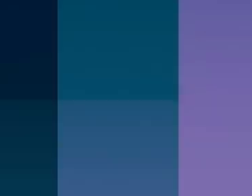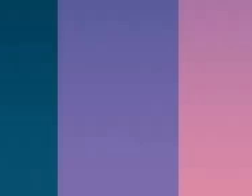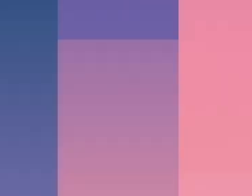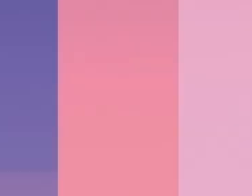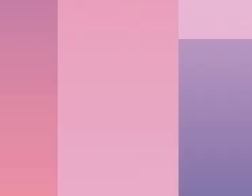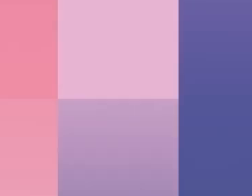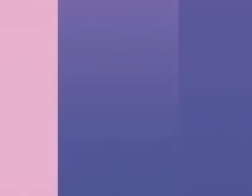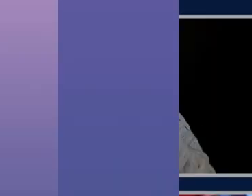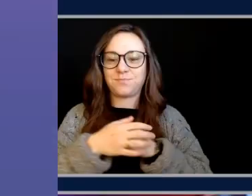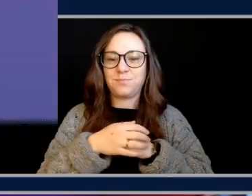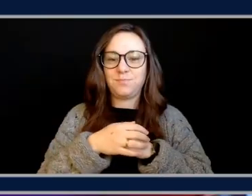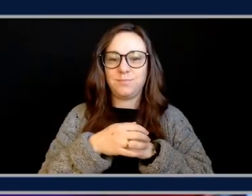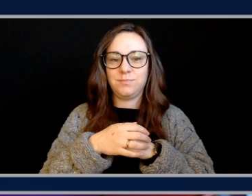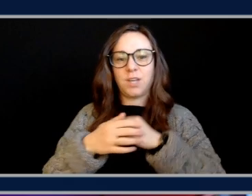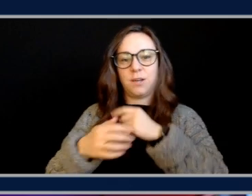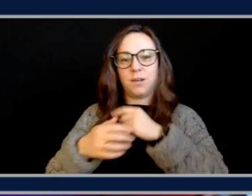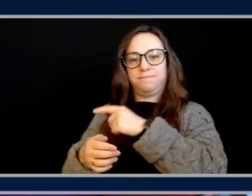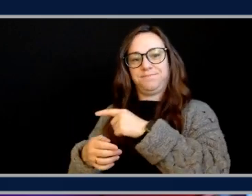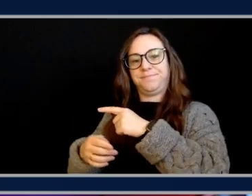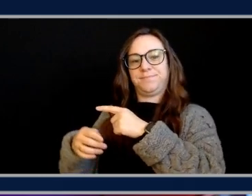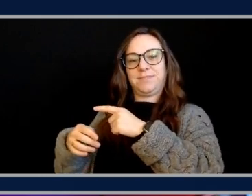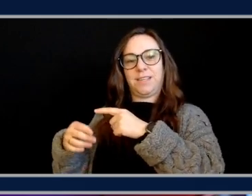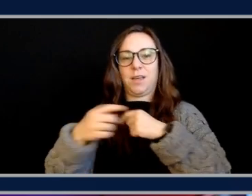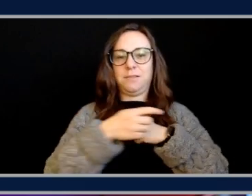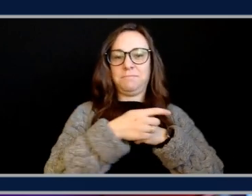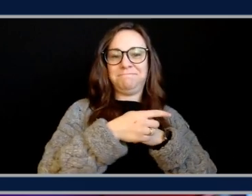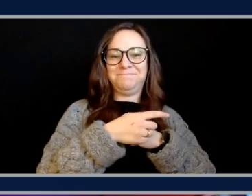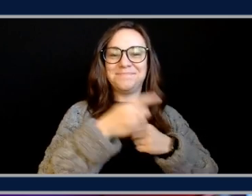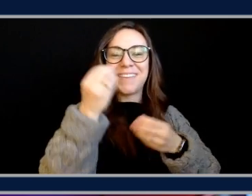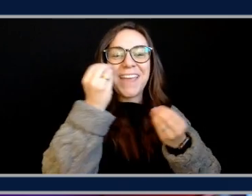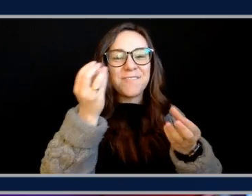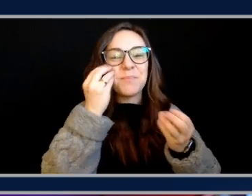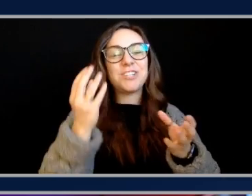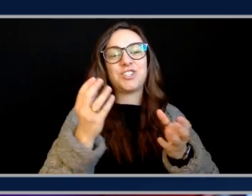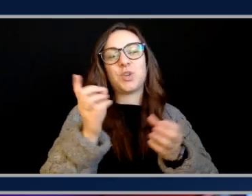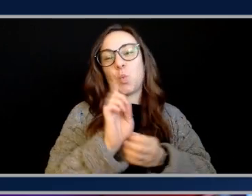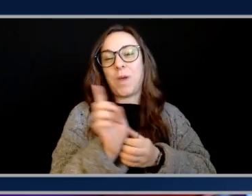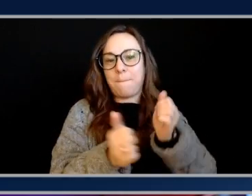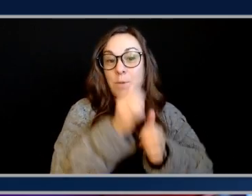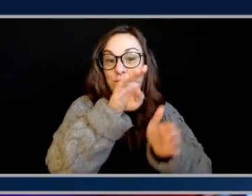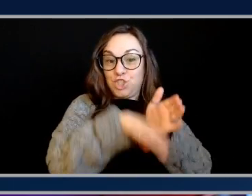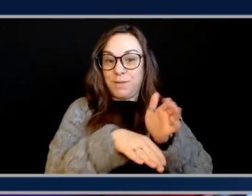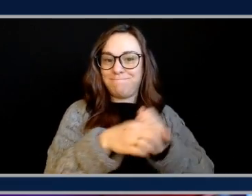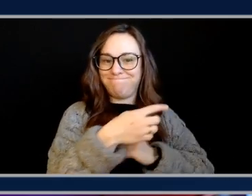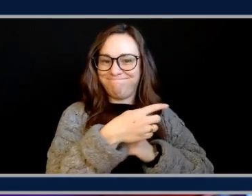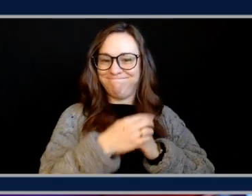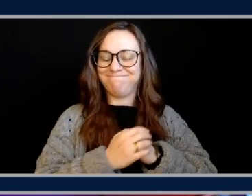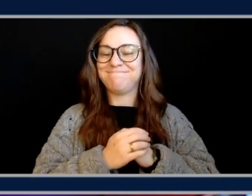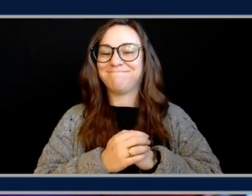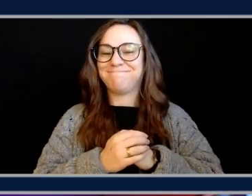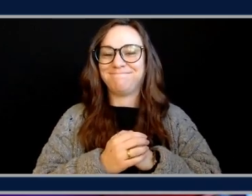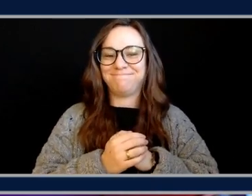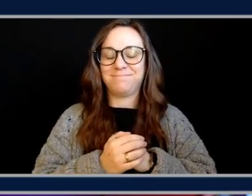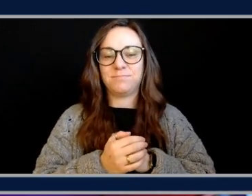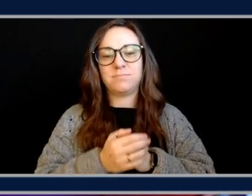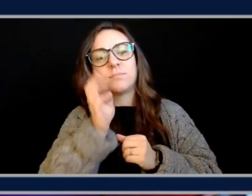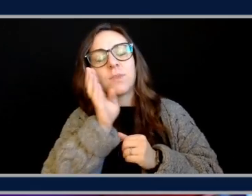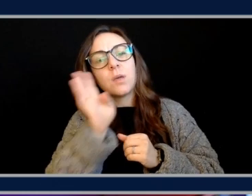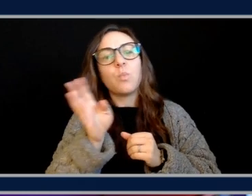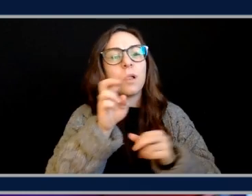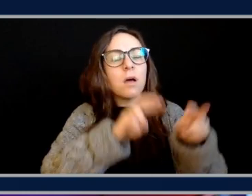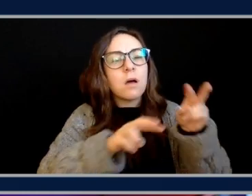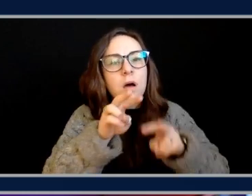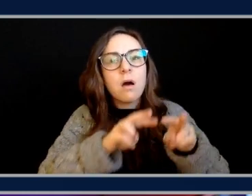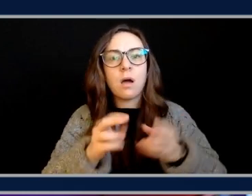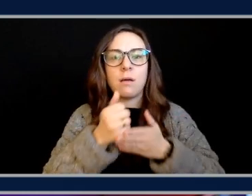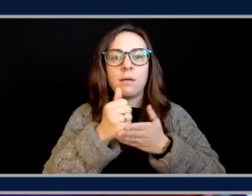information at the bottom of the graphic there as well, cheapest. So there's the little kind of touches like this that will help you kind of reason or